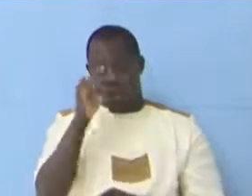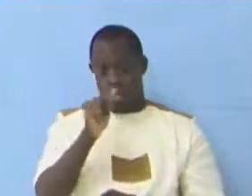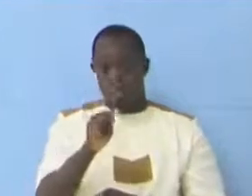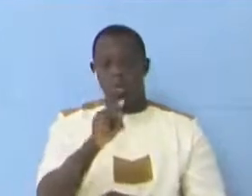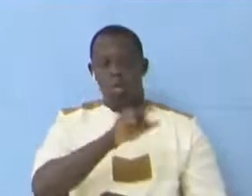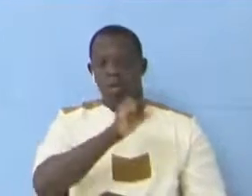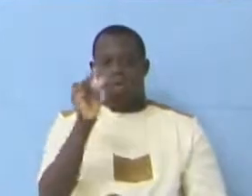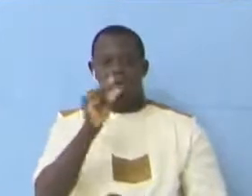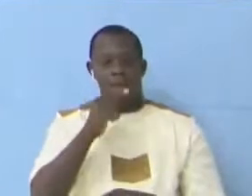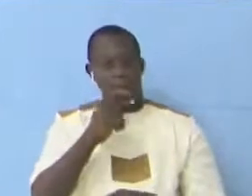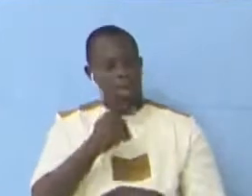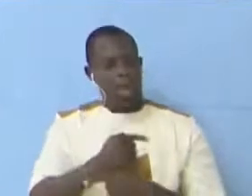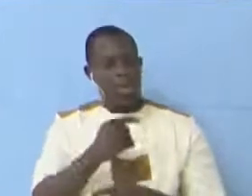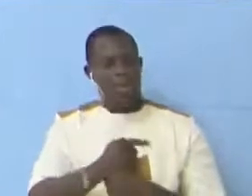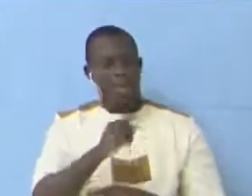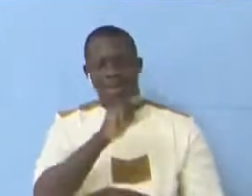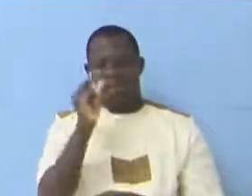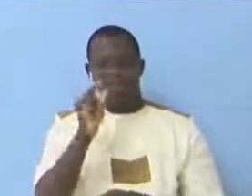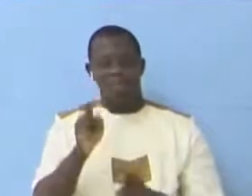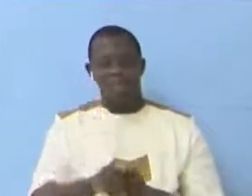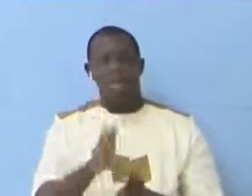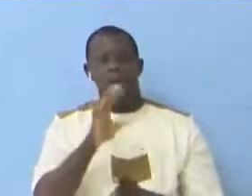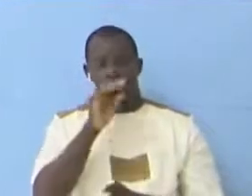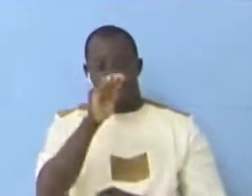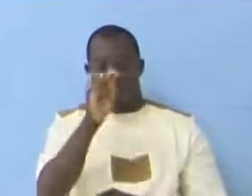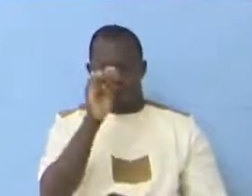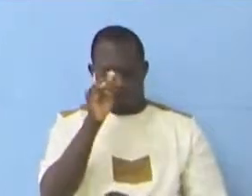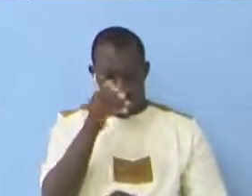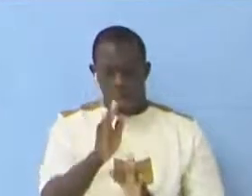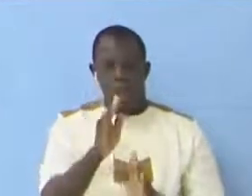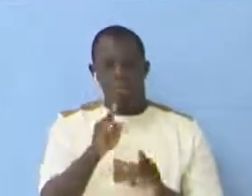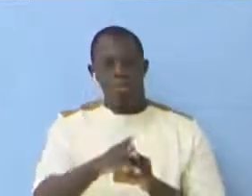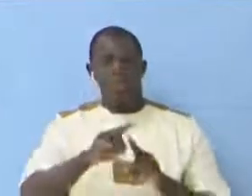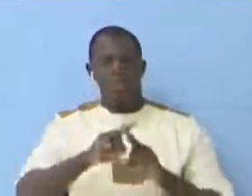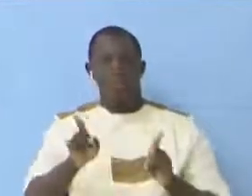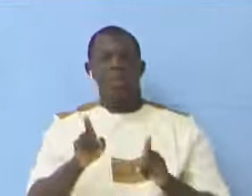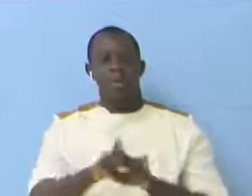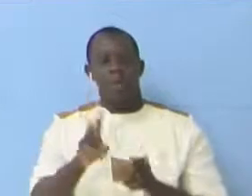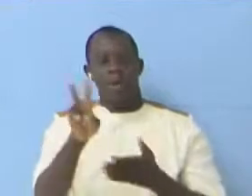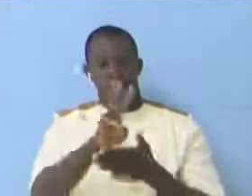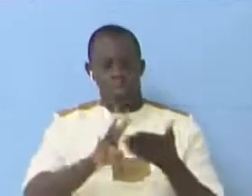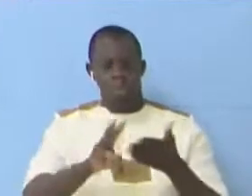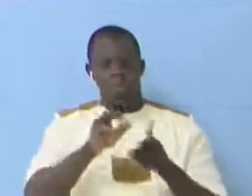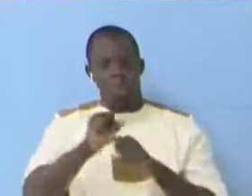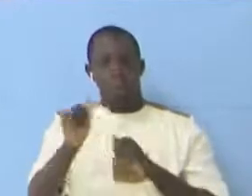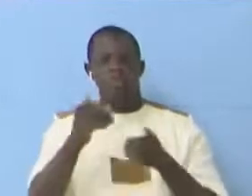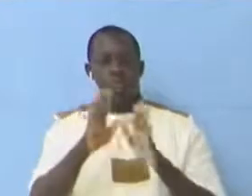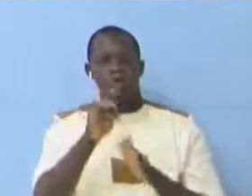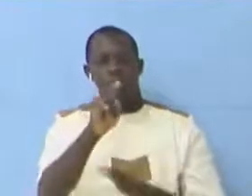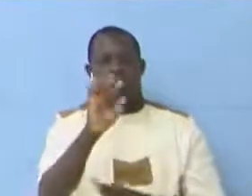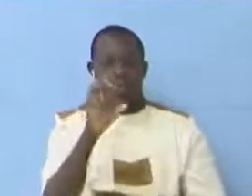The pronunciation may be slightly different, but read it out as best as you can.